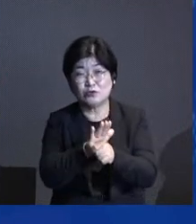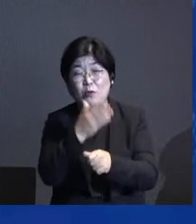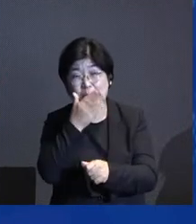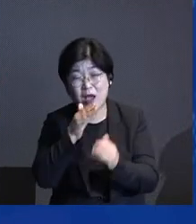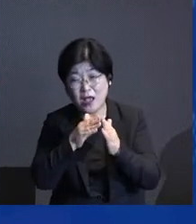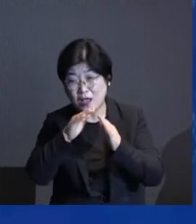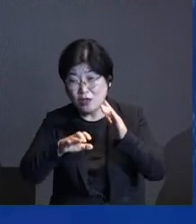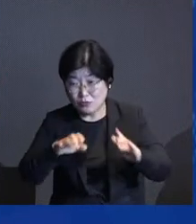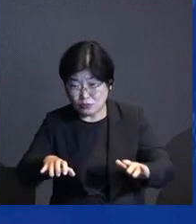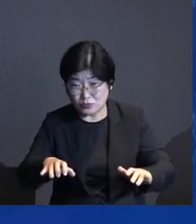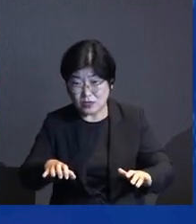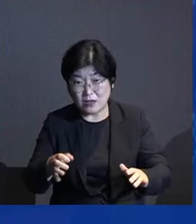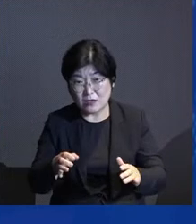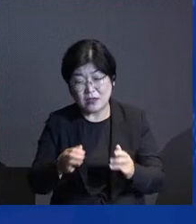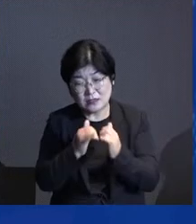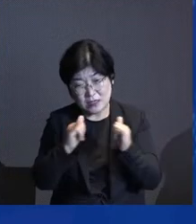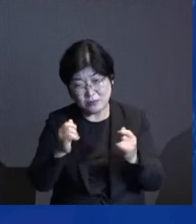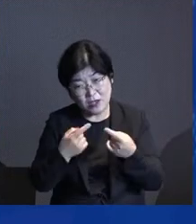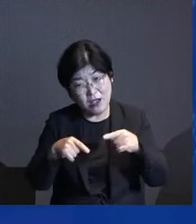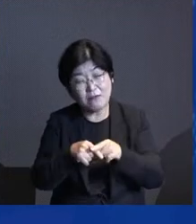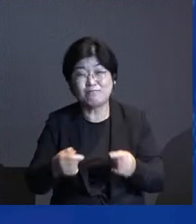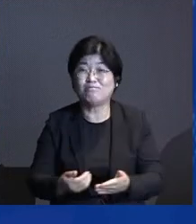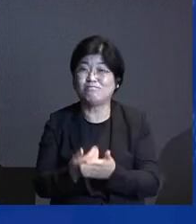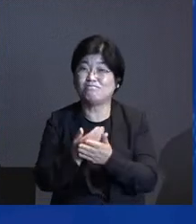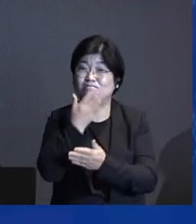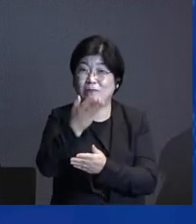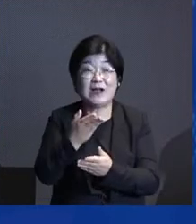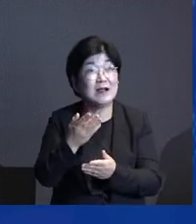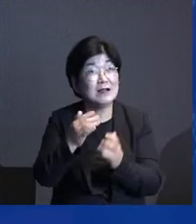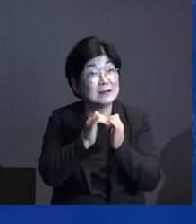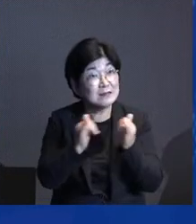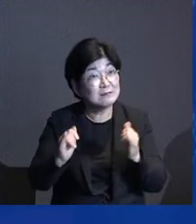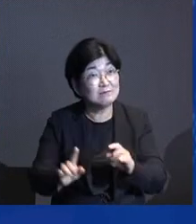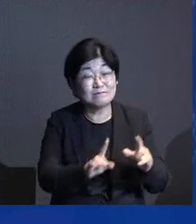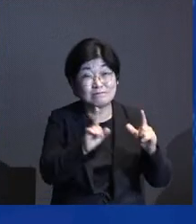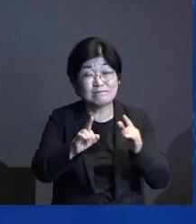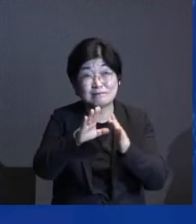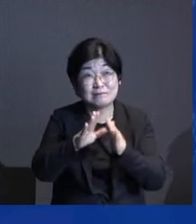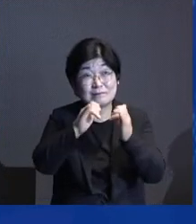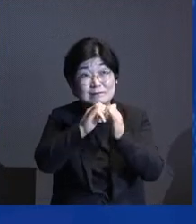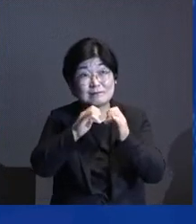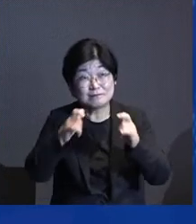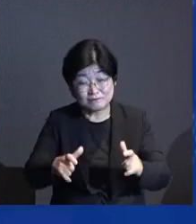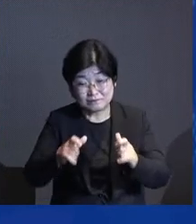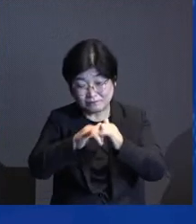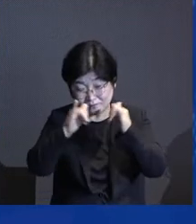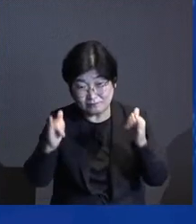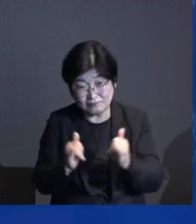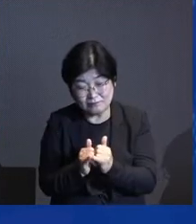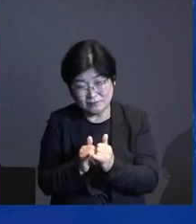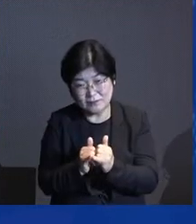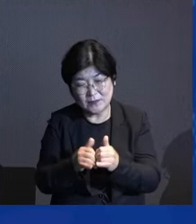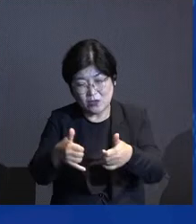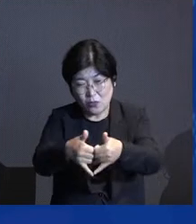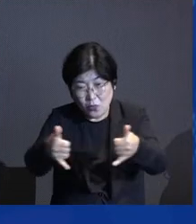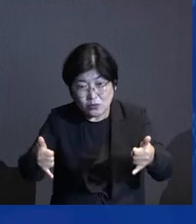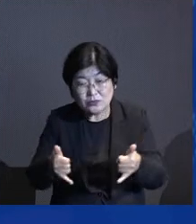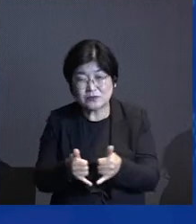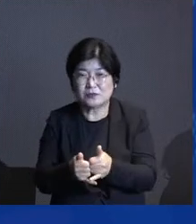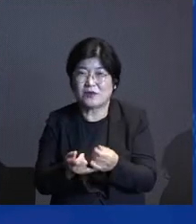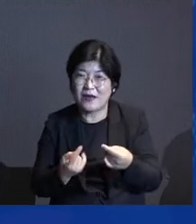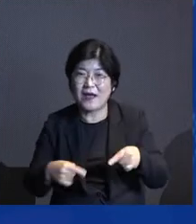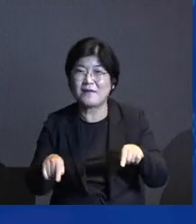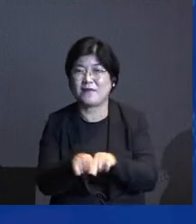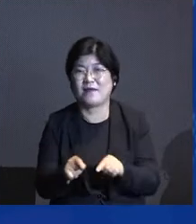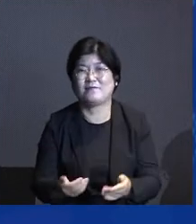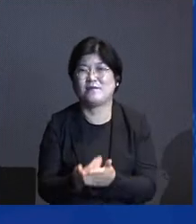are alive as far as people are living there. As we grow old, we can benefit from neighborhoods even more. For those of us